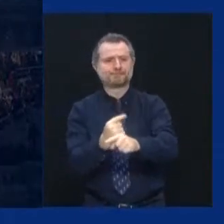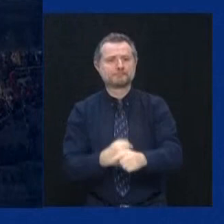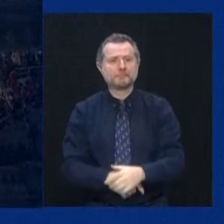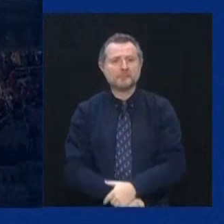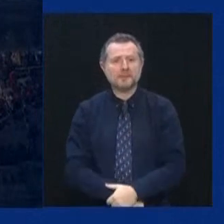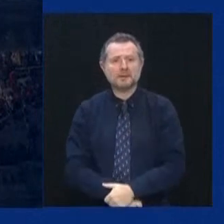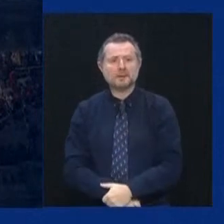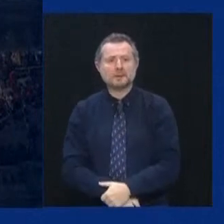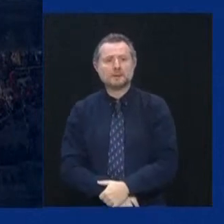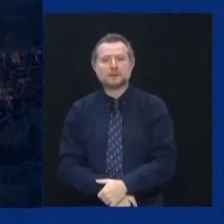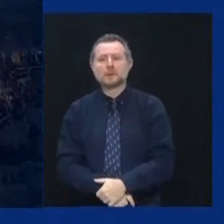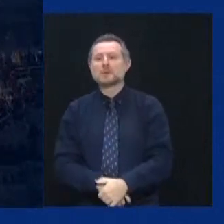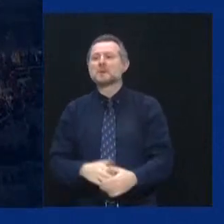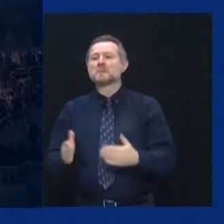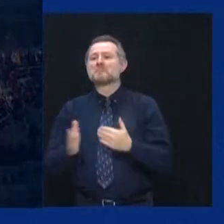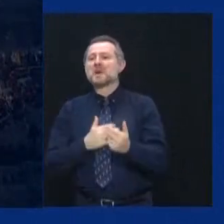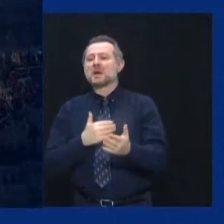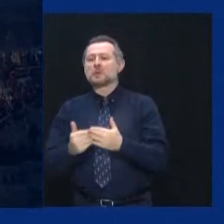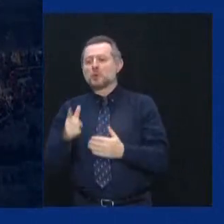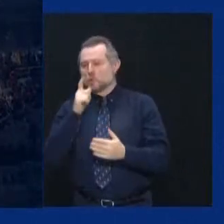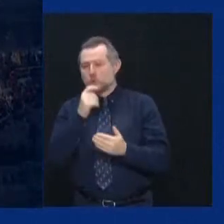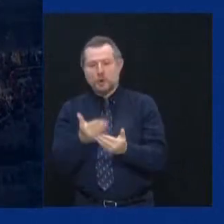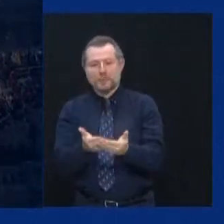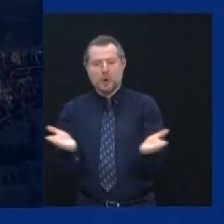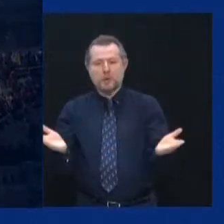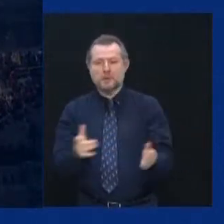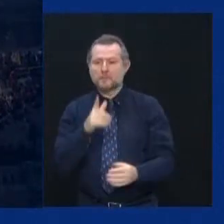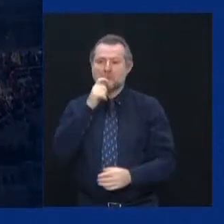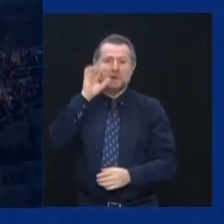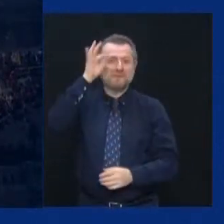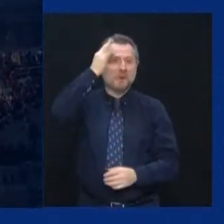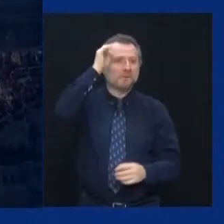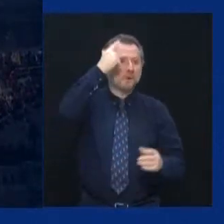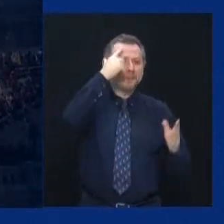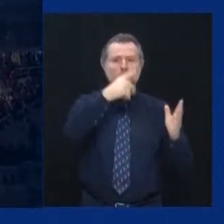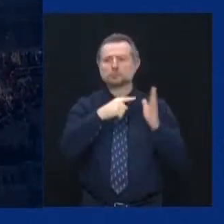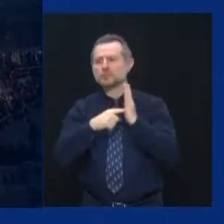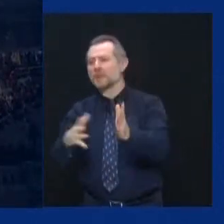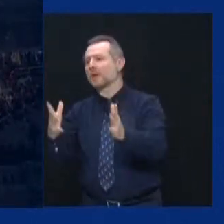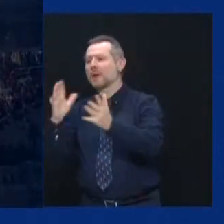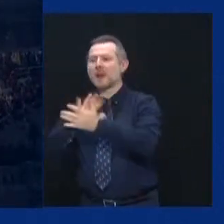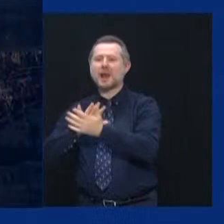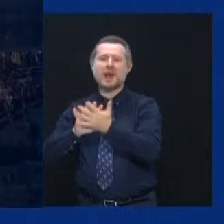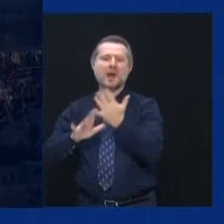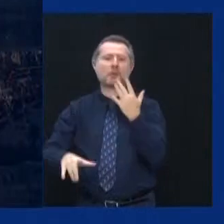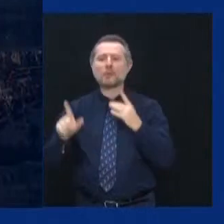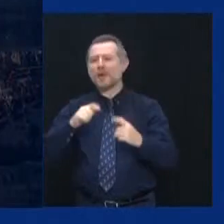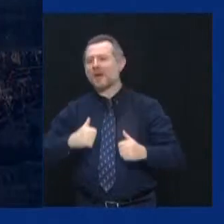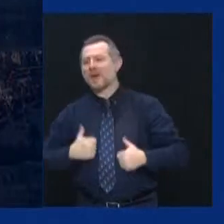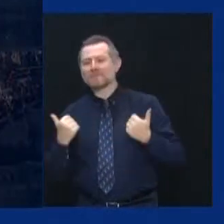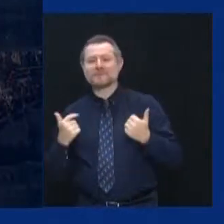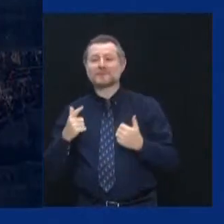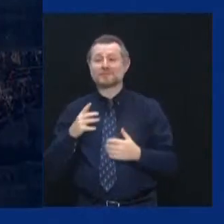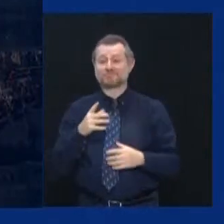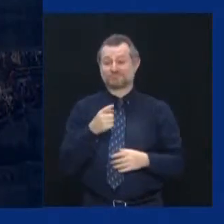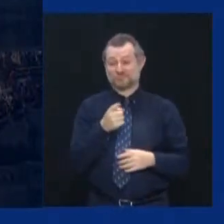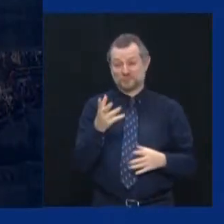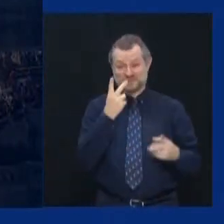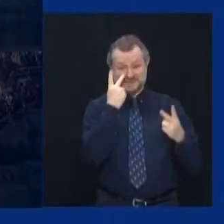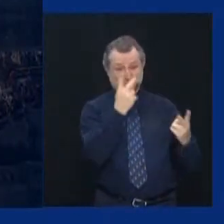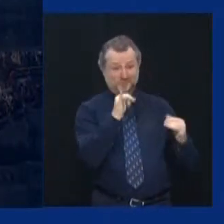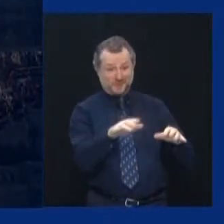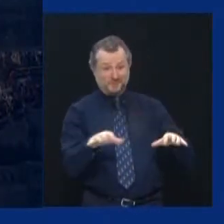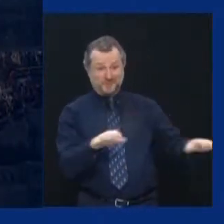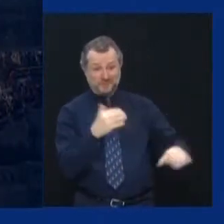elected official, federal official, who can look in the mirror today and say, I condone what